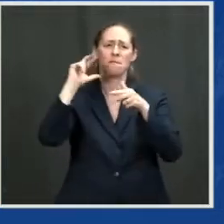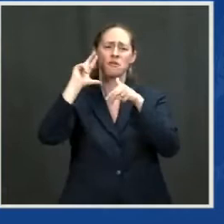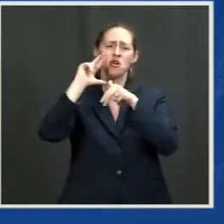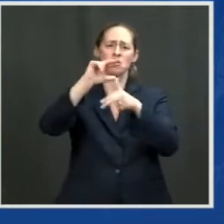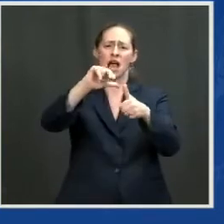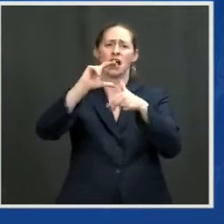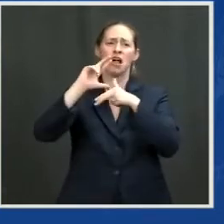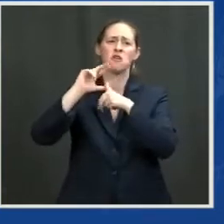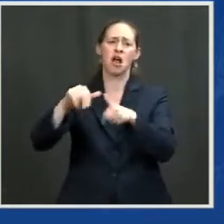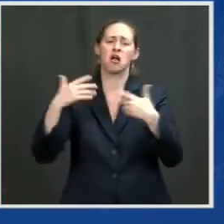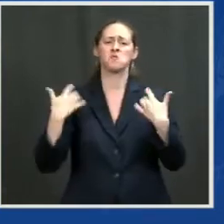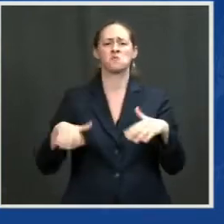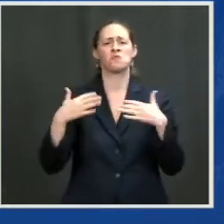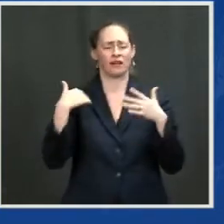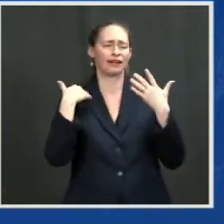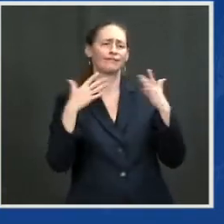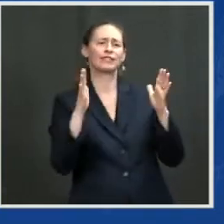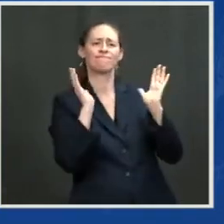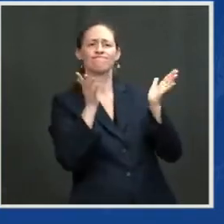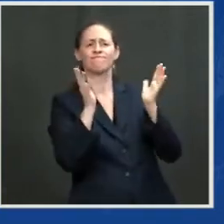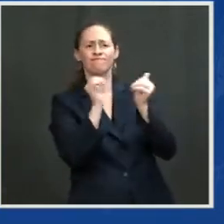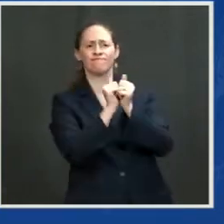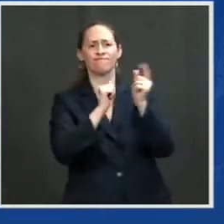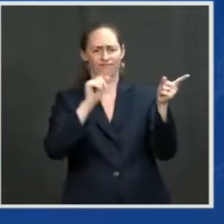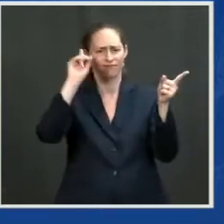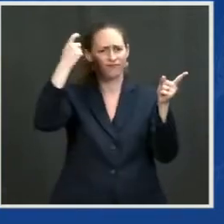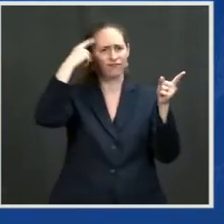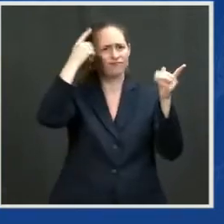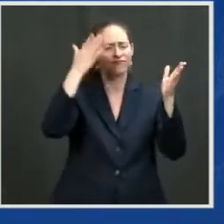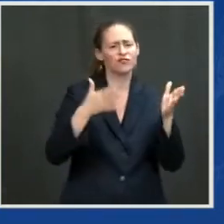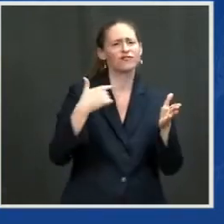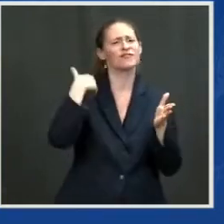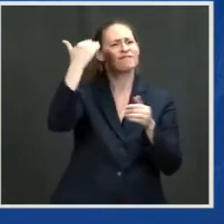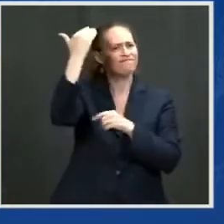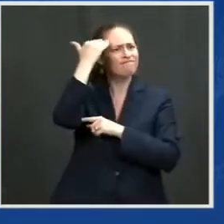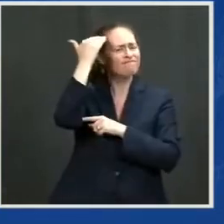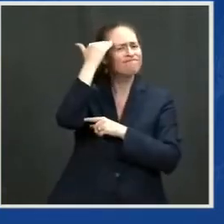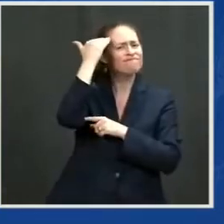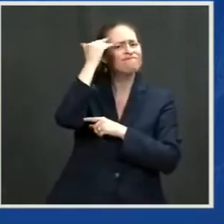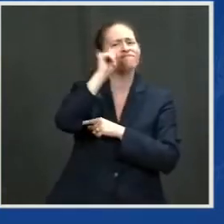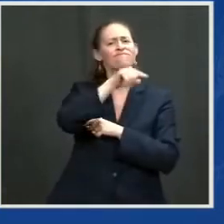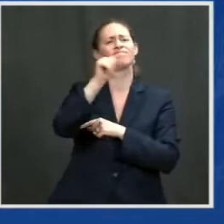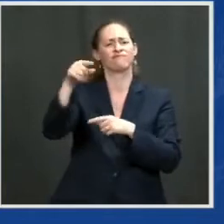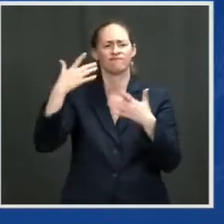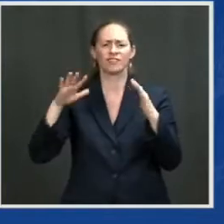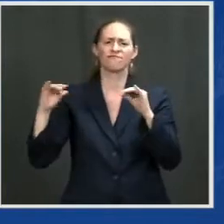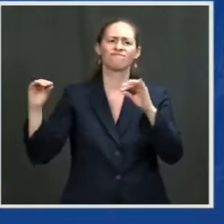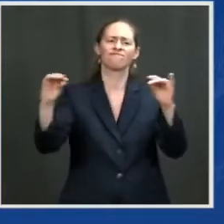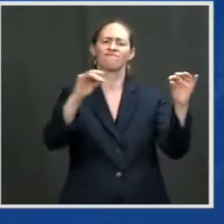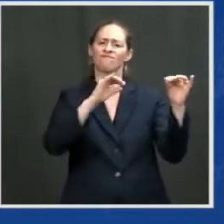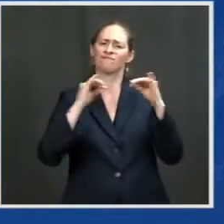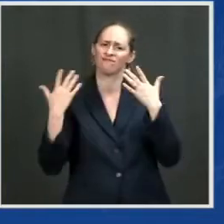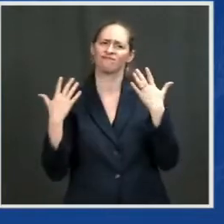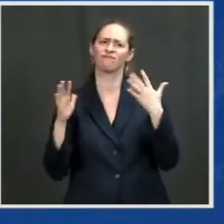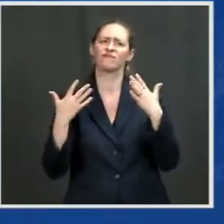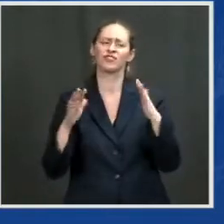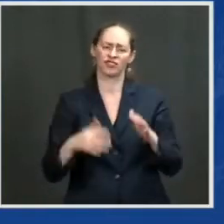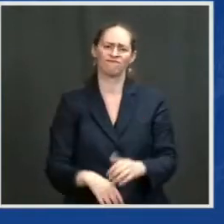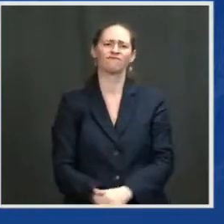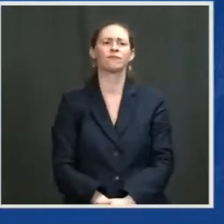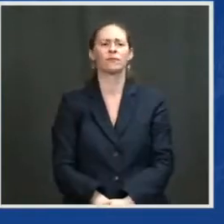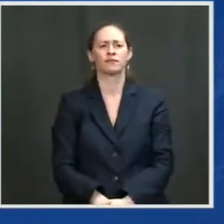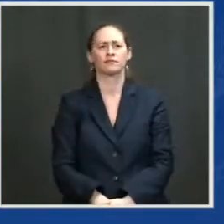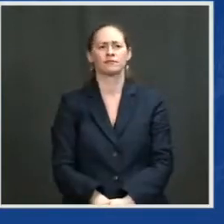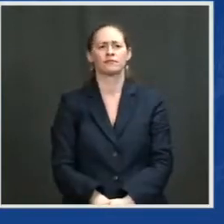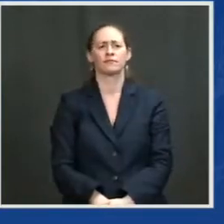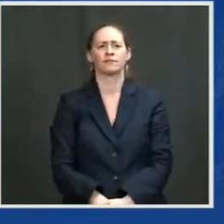with the OMB and with our folks and Republicans and Democrats in the Congress, because I believe you need the help. I